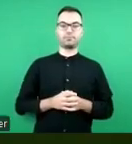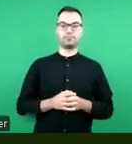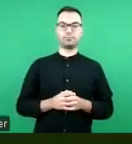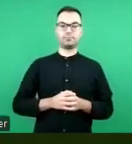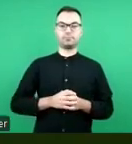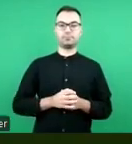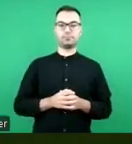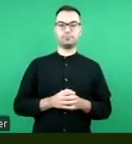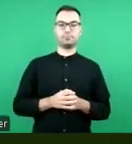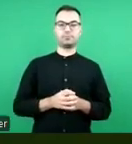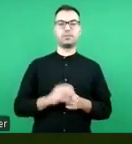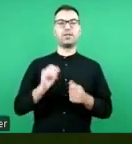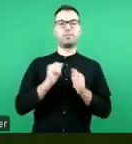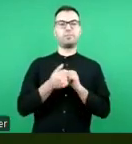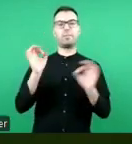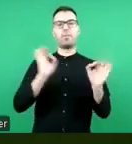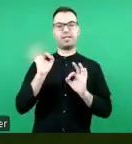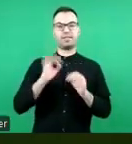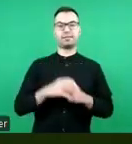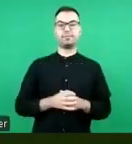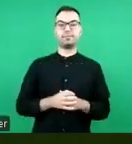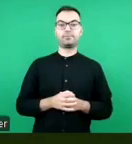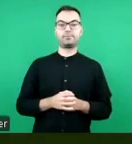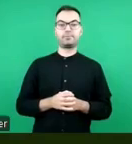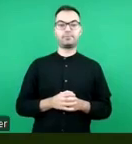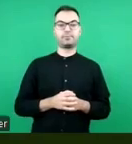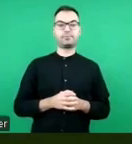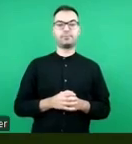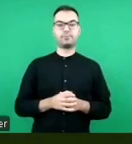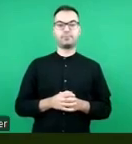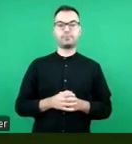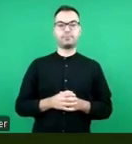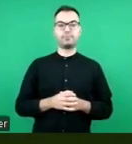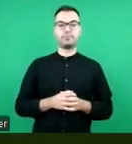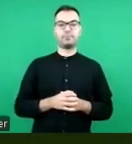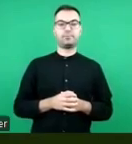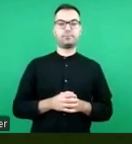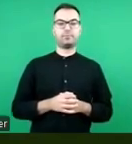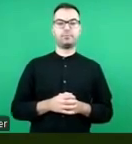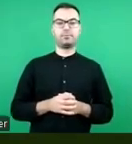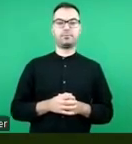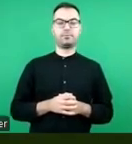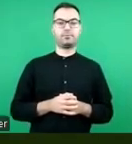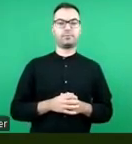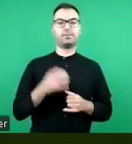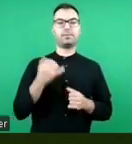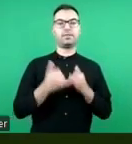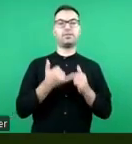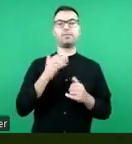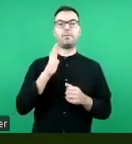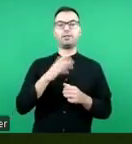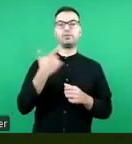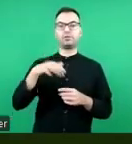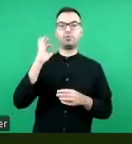to percentages here and also here, depicting if you keep 100% of